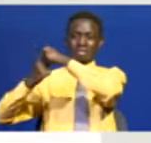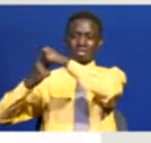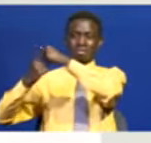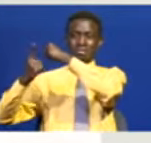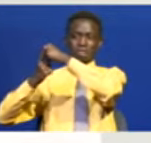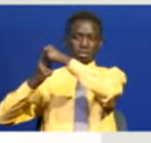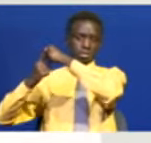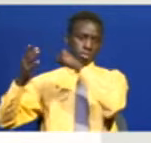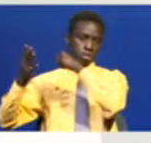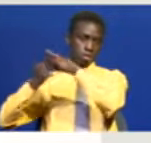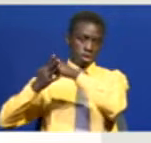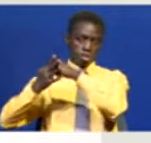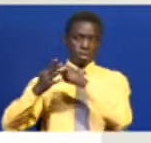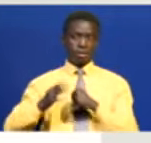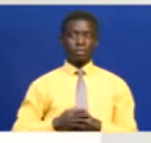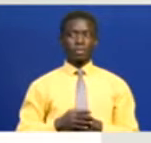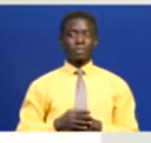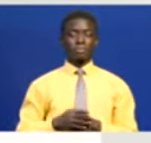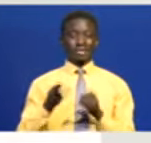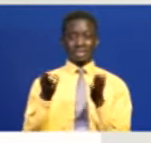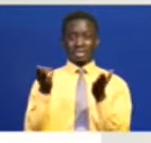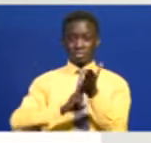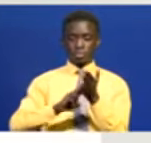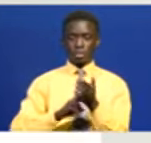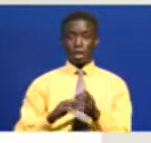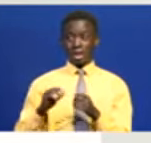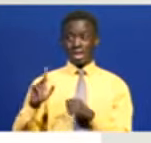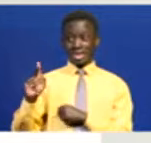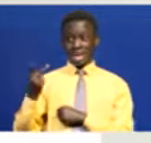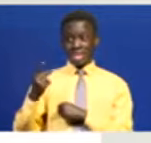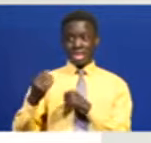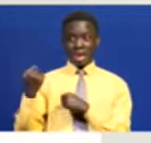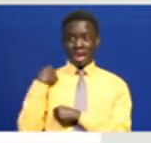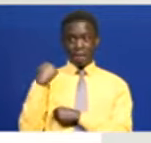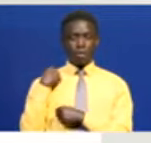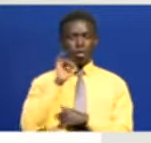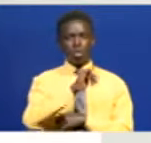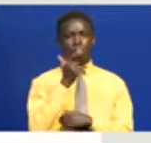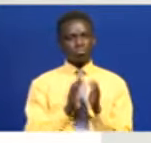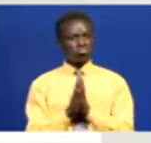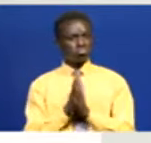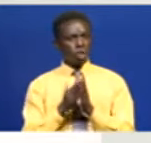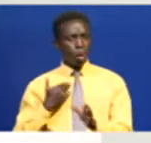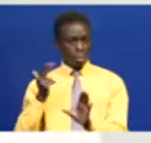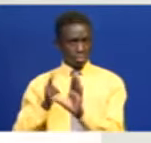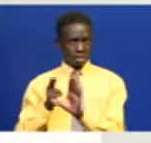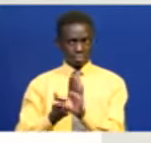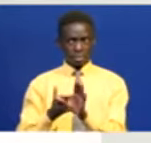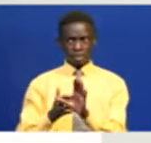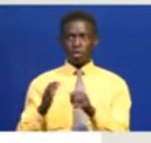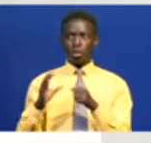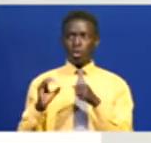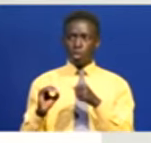074-52-74-669. I can just repeat. Yes. The number in Kenya, those who are interested in participating, is